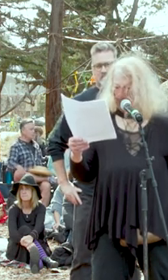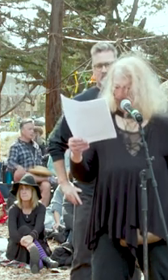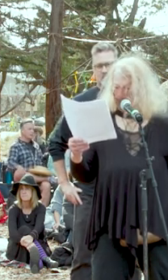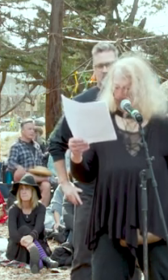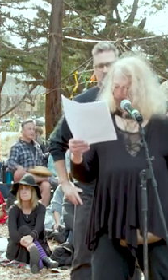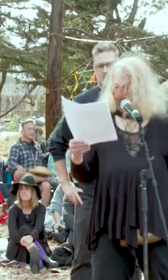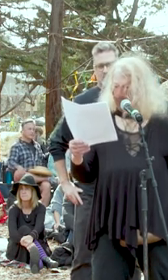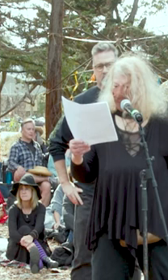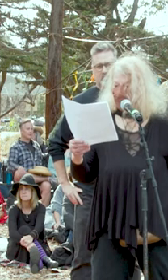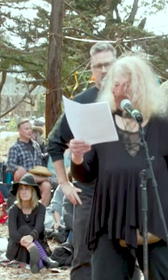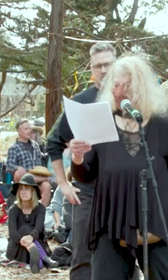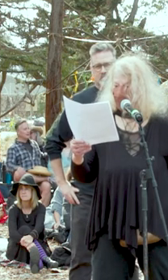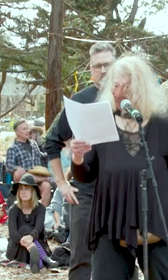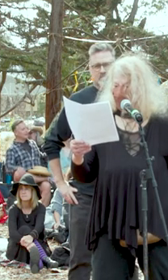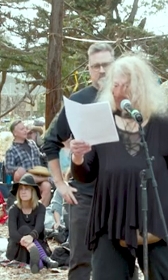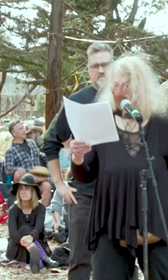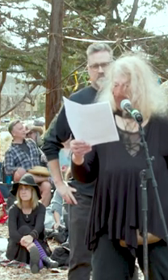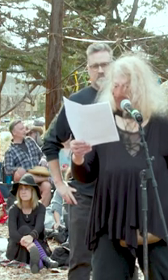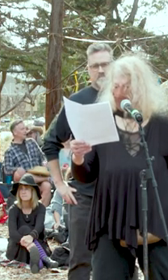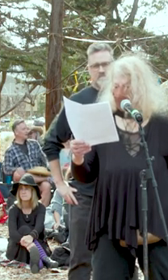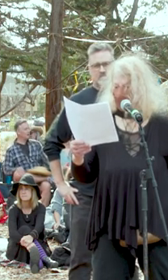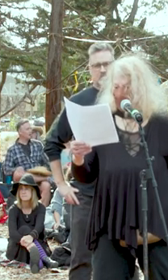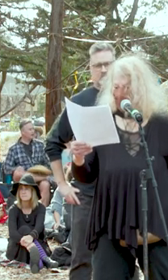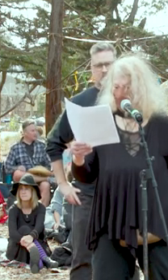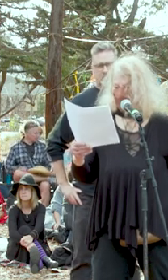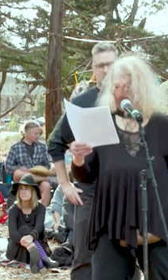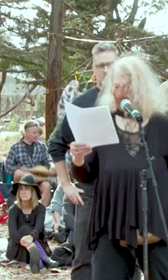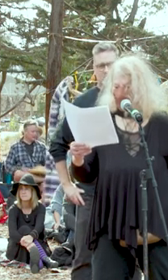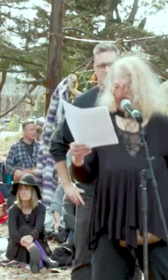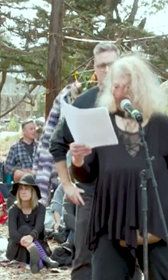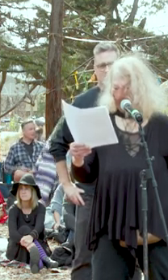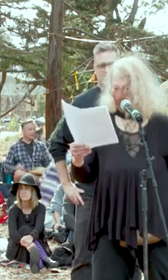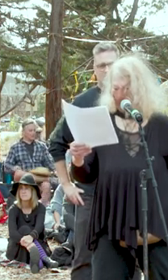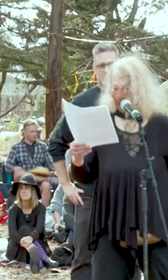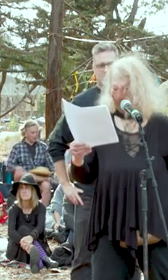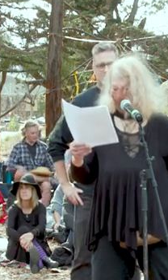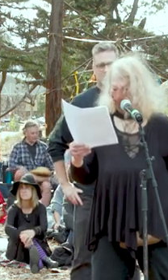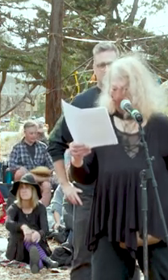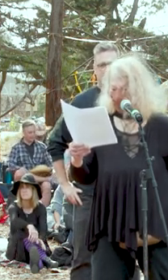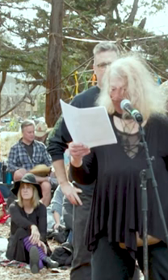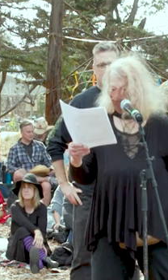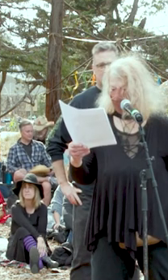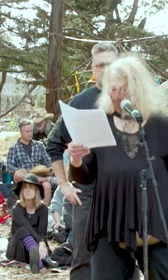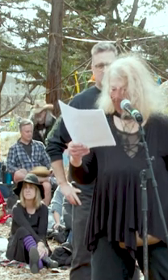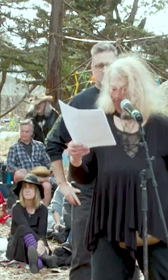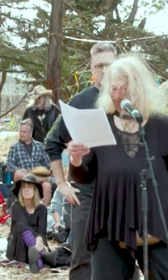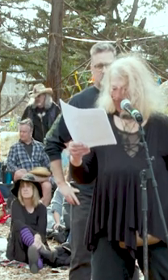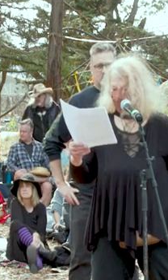Cindy Henderson, Clyde B. Rue, Cookie Sage, Cora